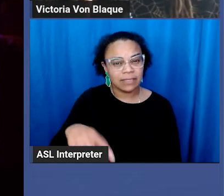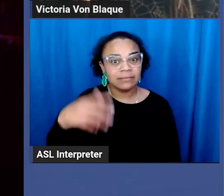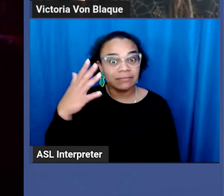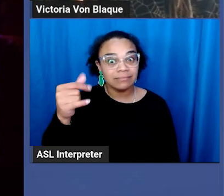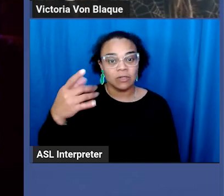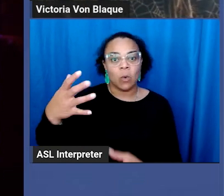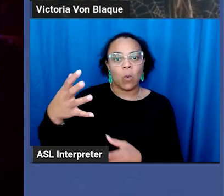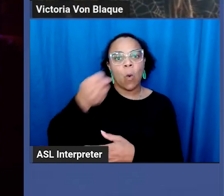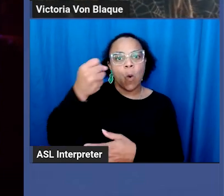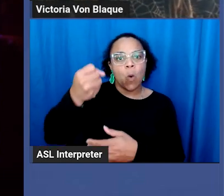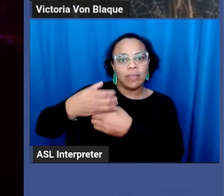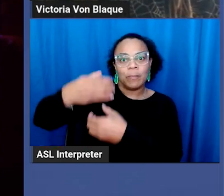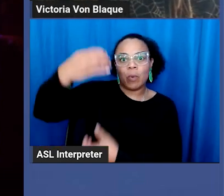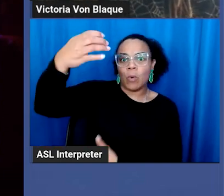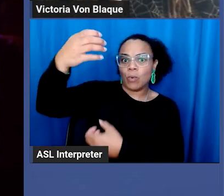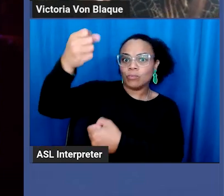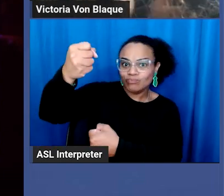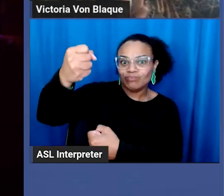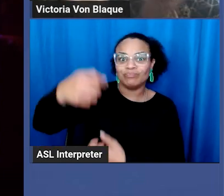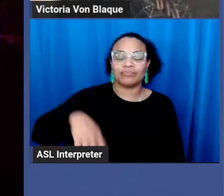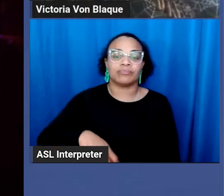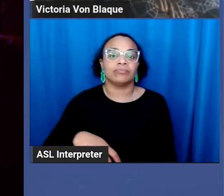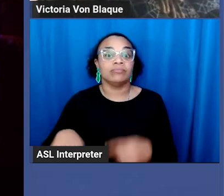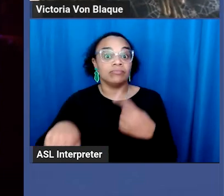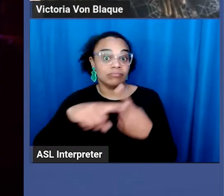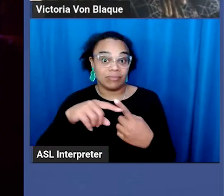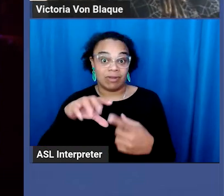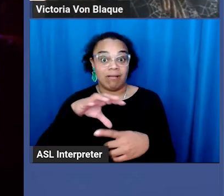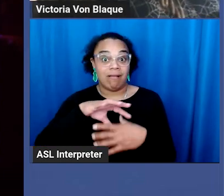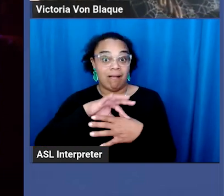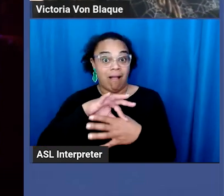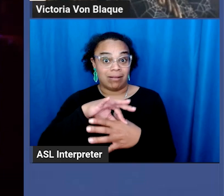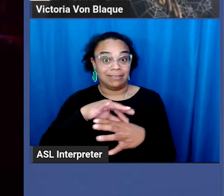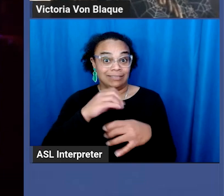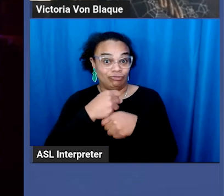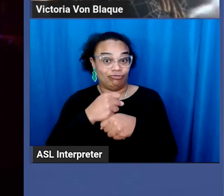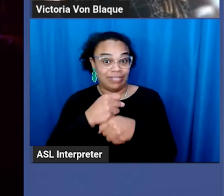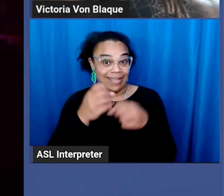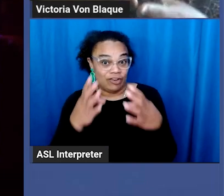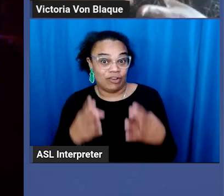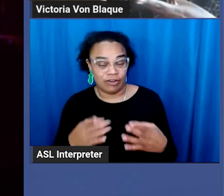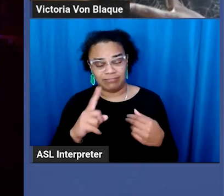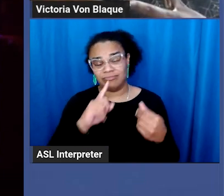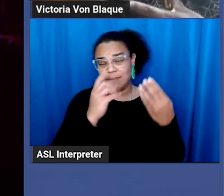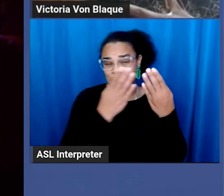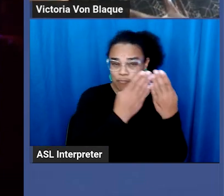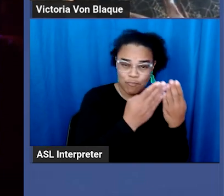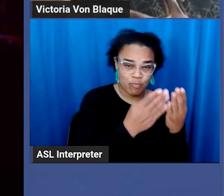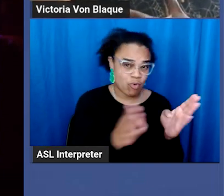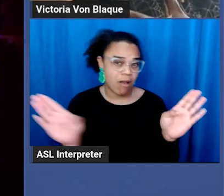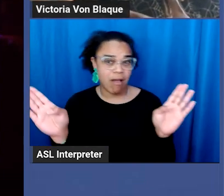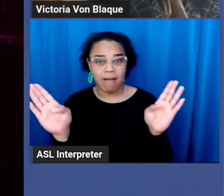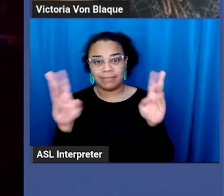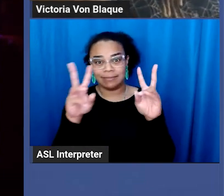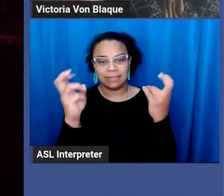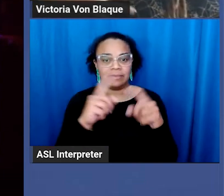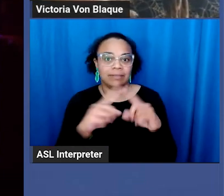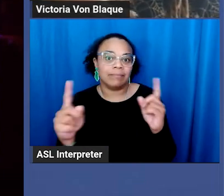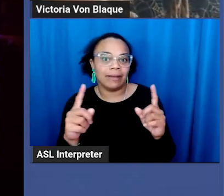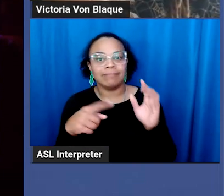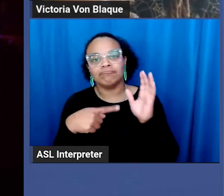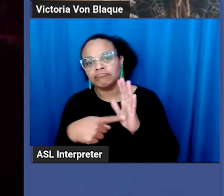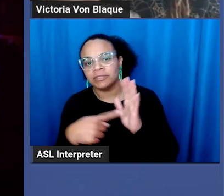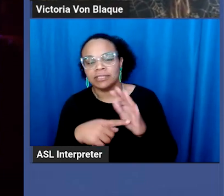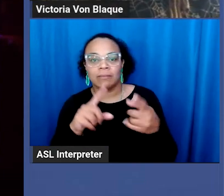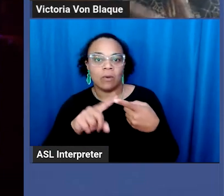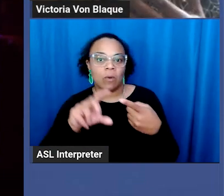What about content creators? That's a very broad subject, but let's specifically speak about people who might do things like OnlyFans, just